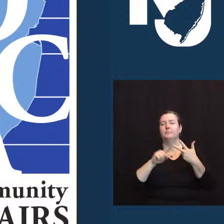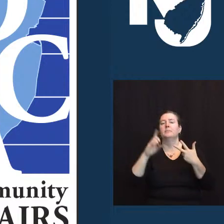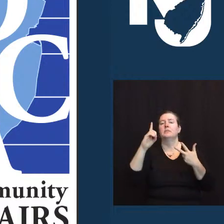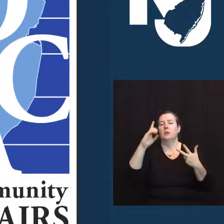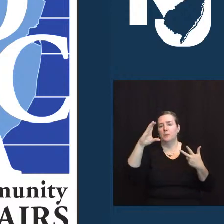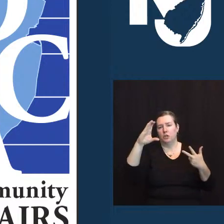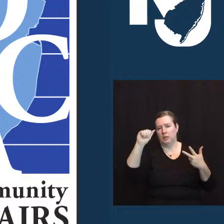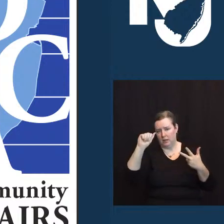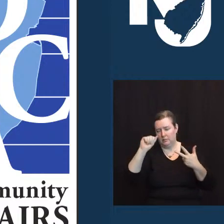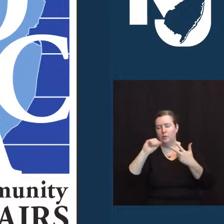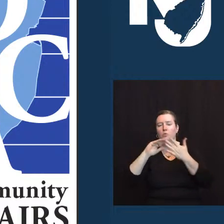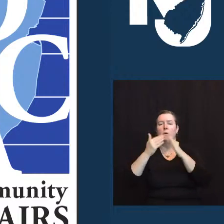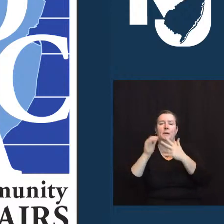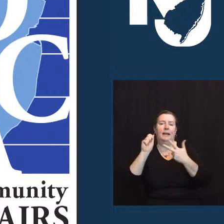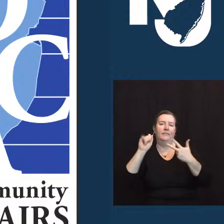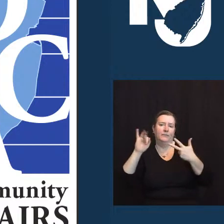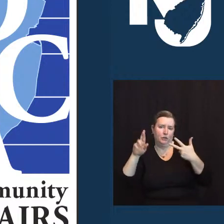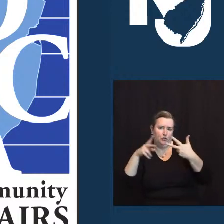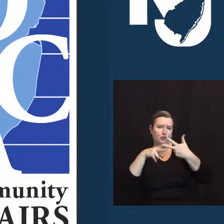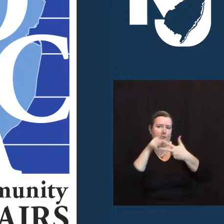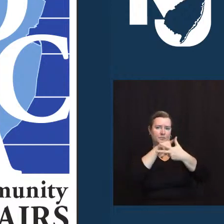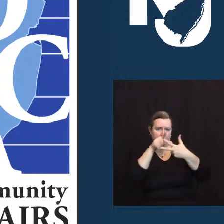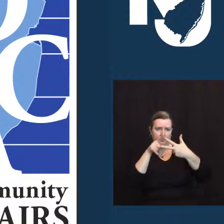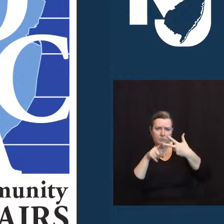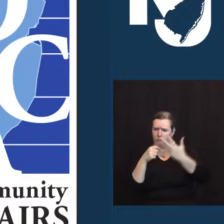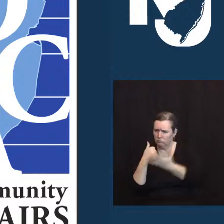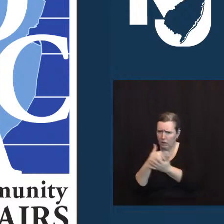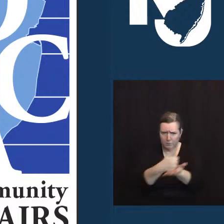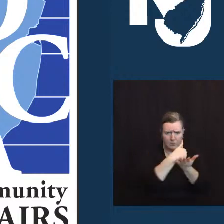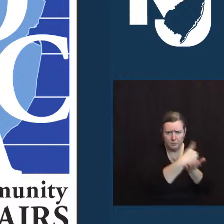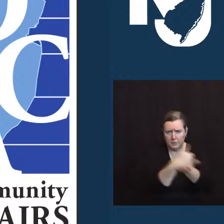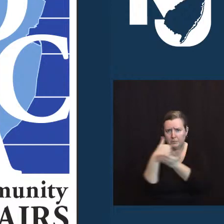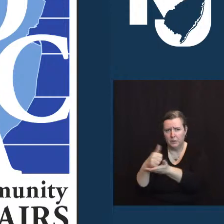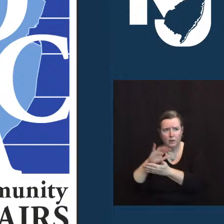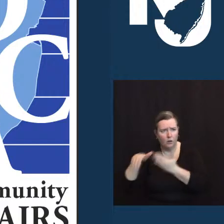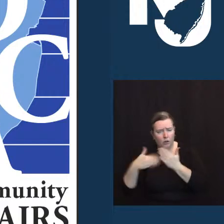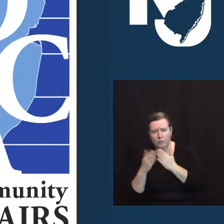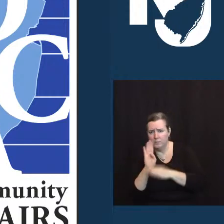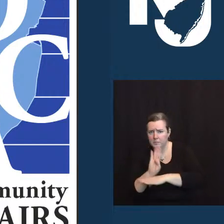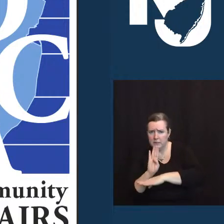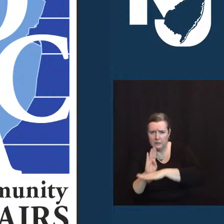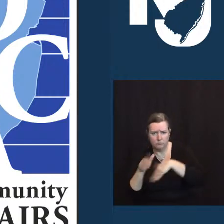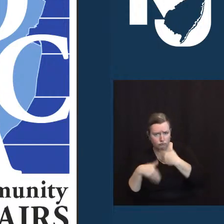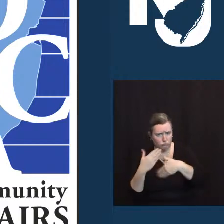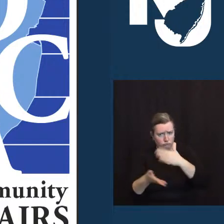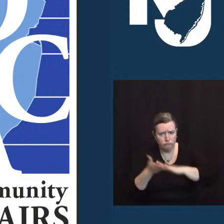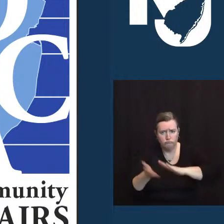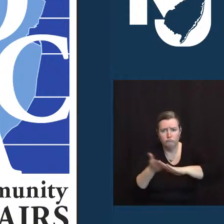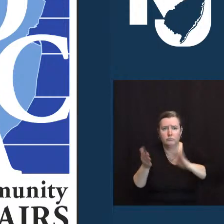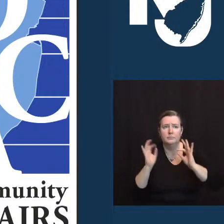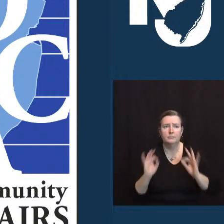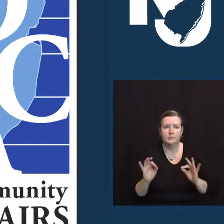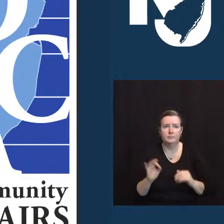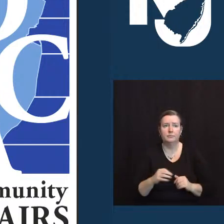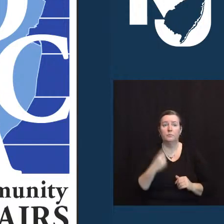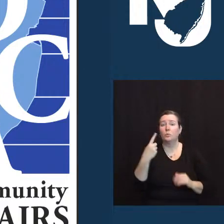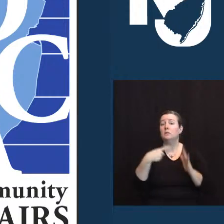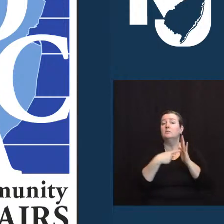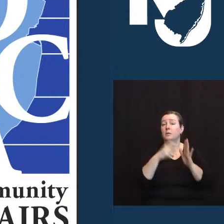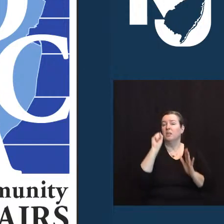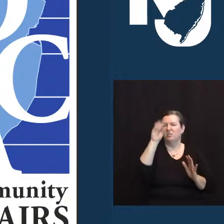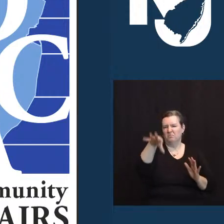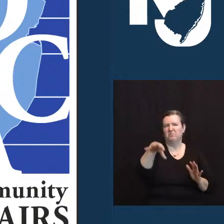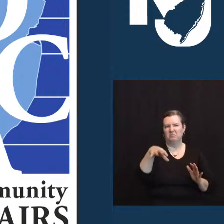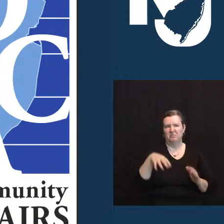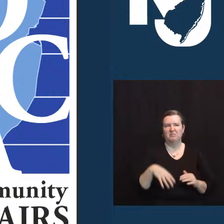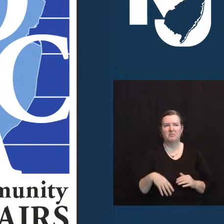supports to help our Main Street businesses stay open. One example, and this is a cool one, is the partnership the